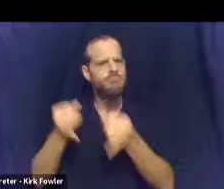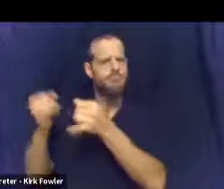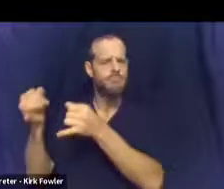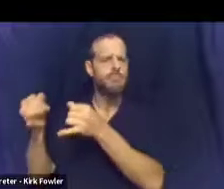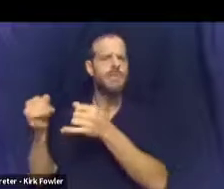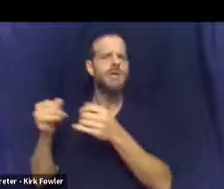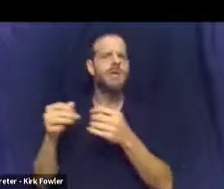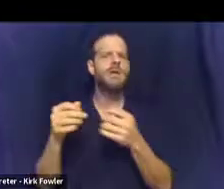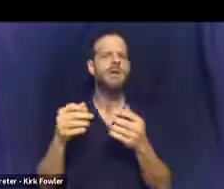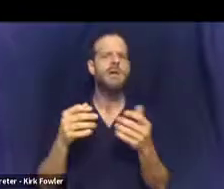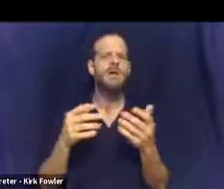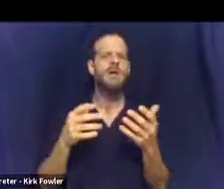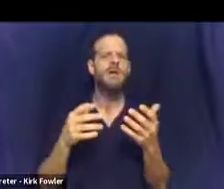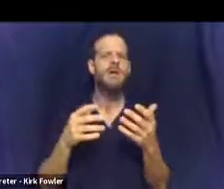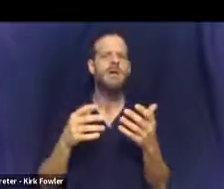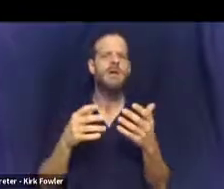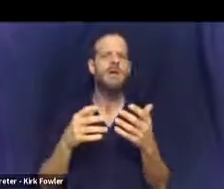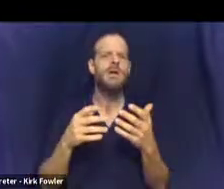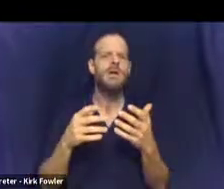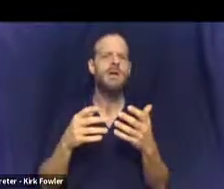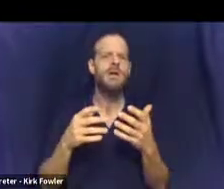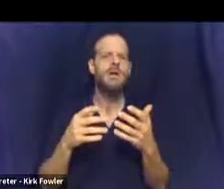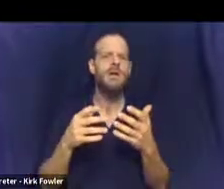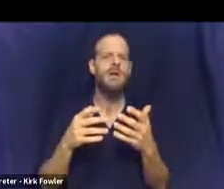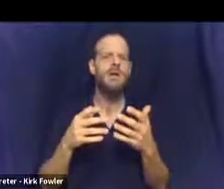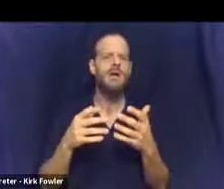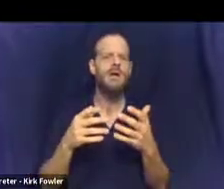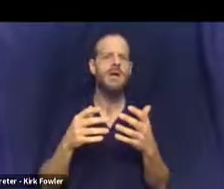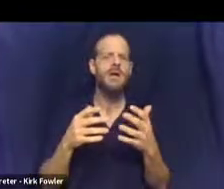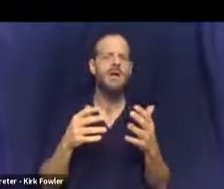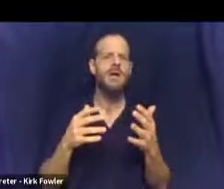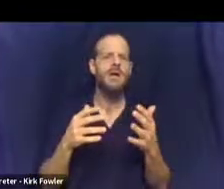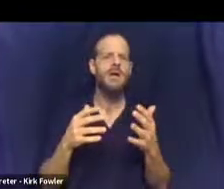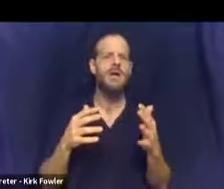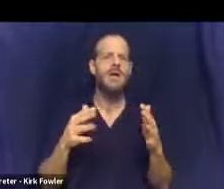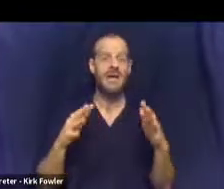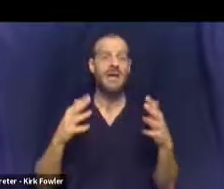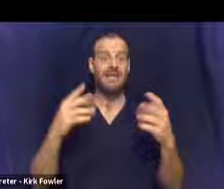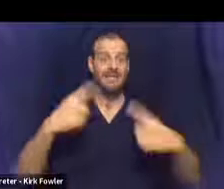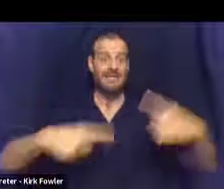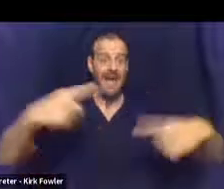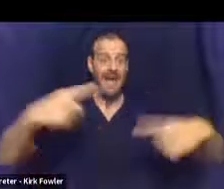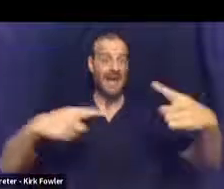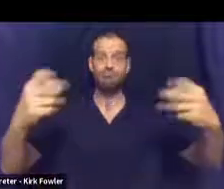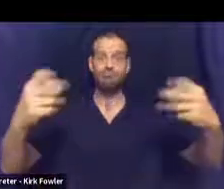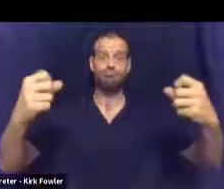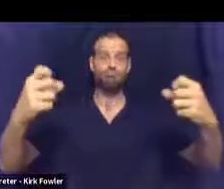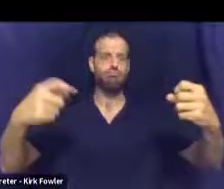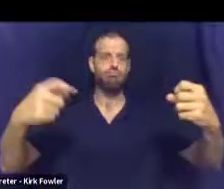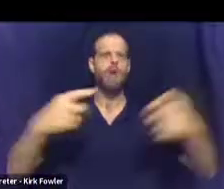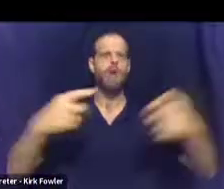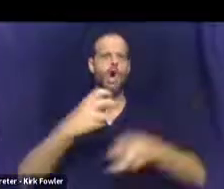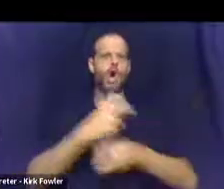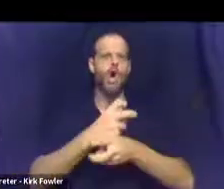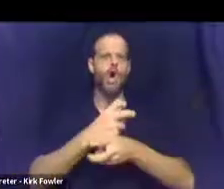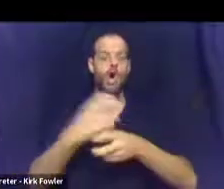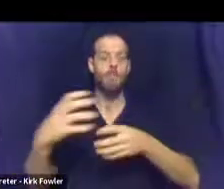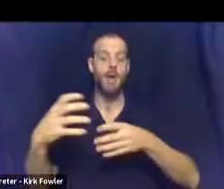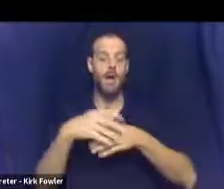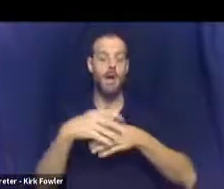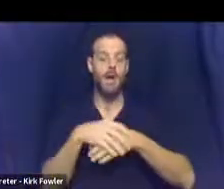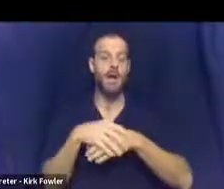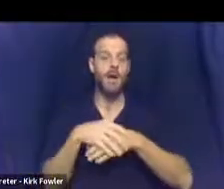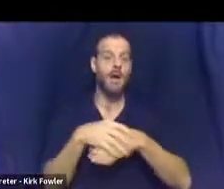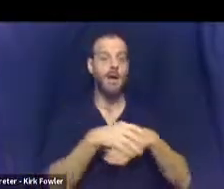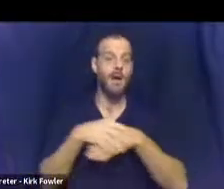hands beyond the body without touching either another hand if it's all open space are much more difficult for him. So a lot of the times he'll modify or mom